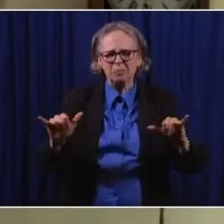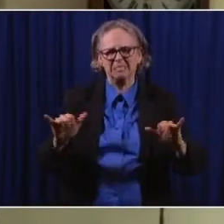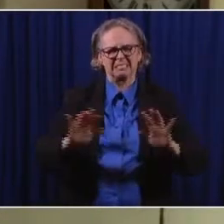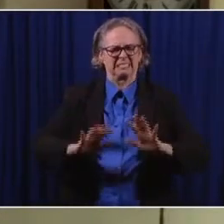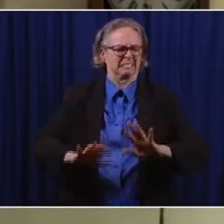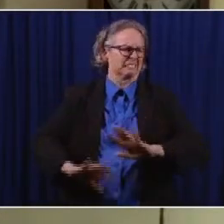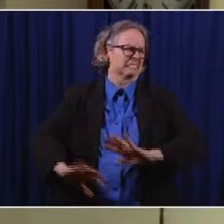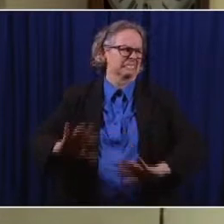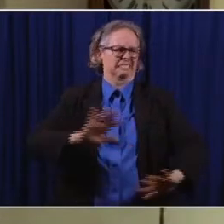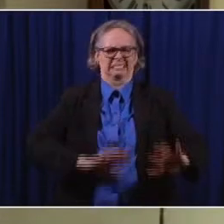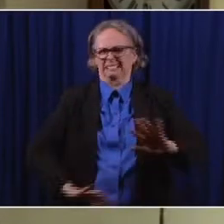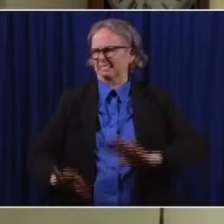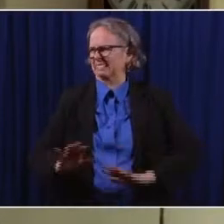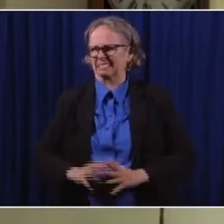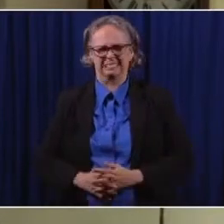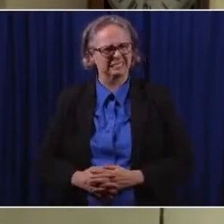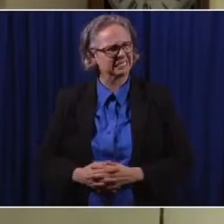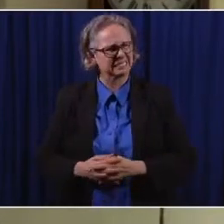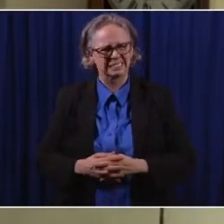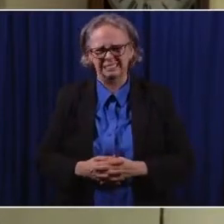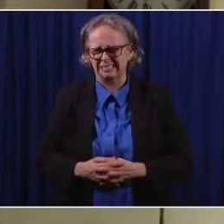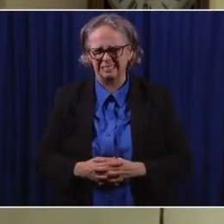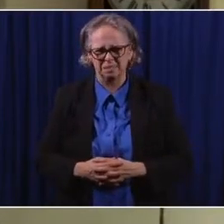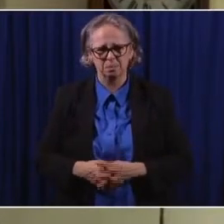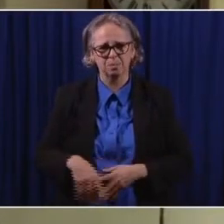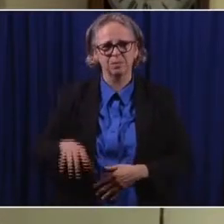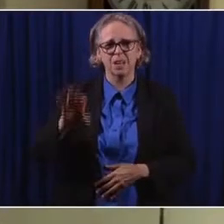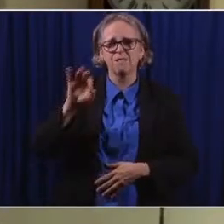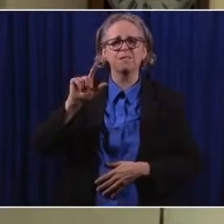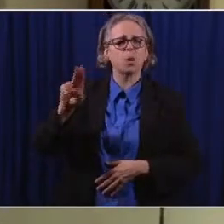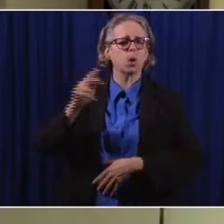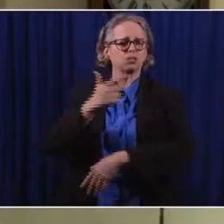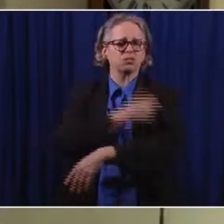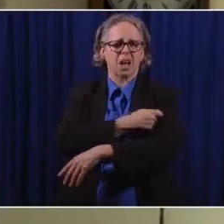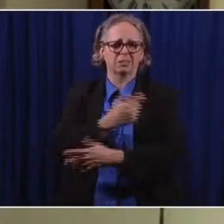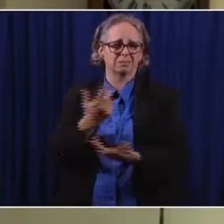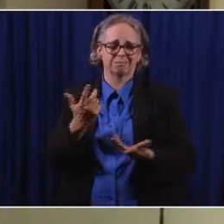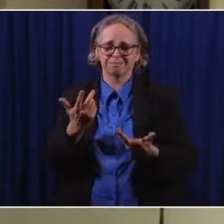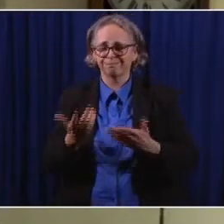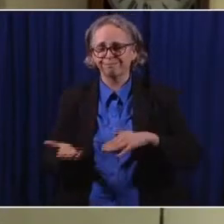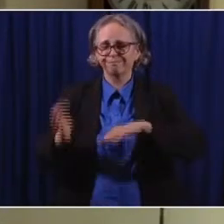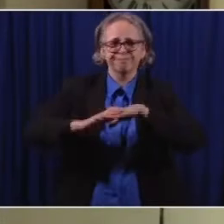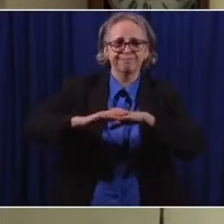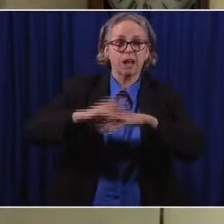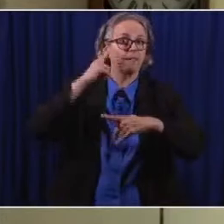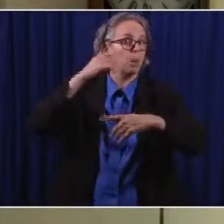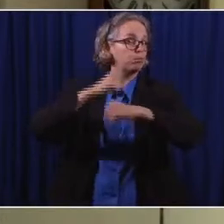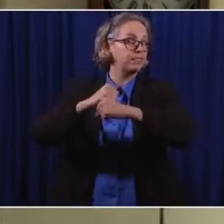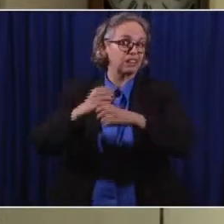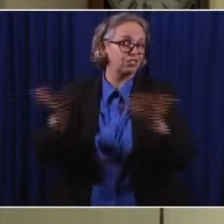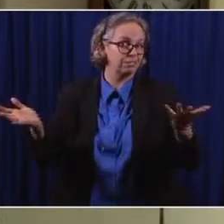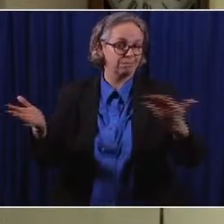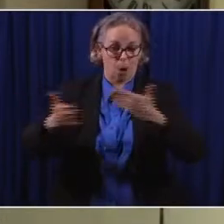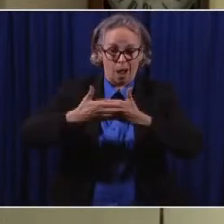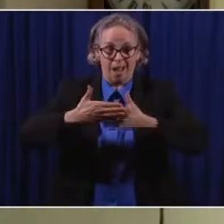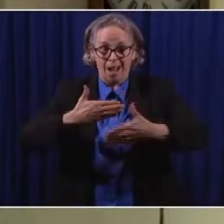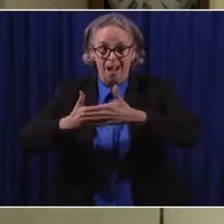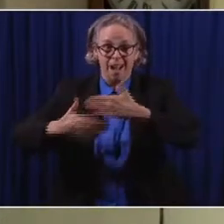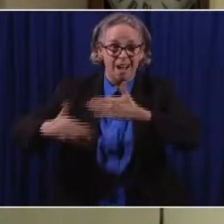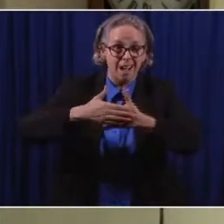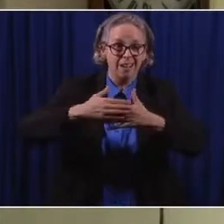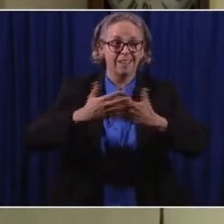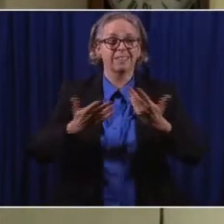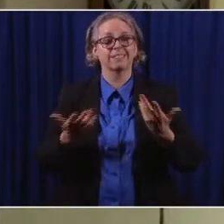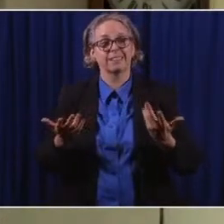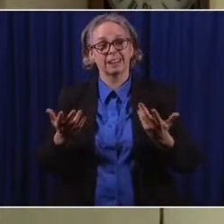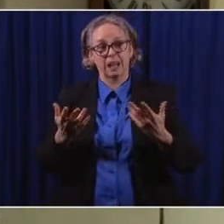see. The flu shot's another layer of protection to keep yourself, your family, those who you love and who are around you